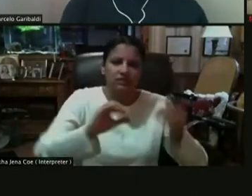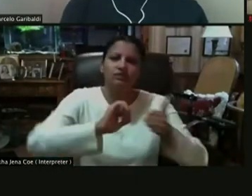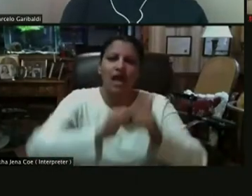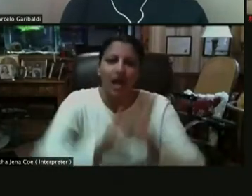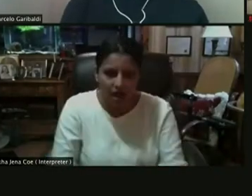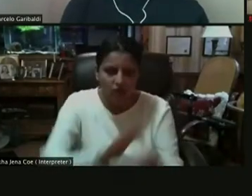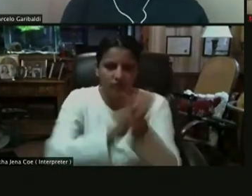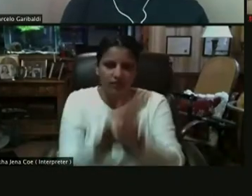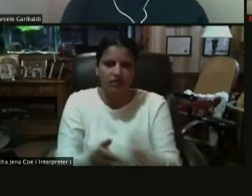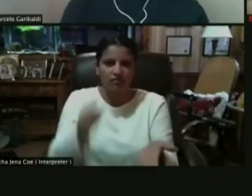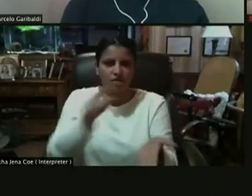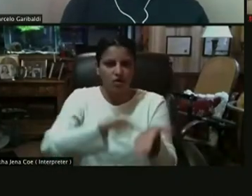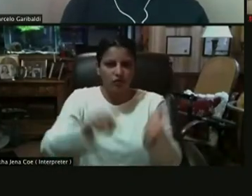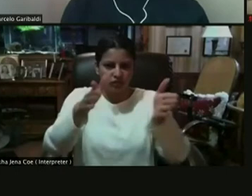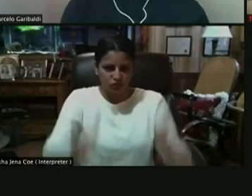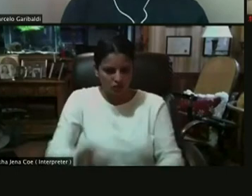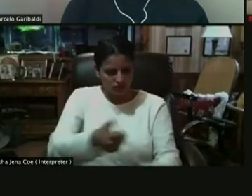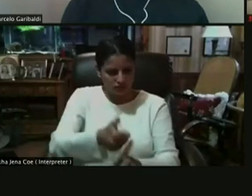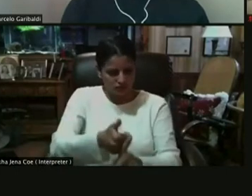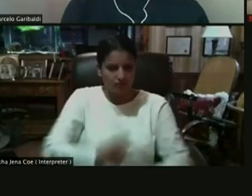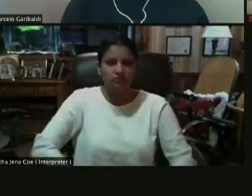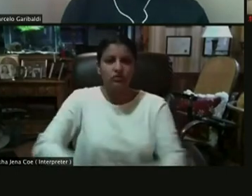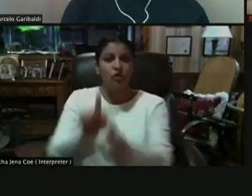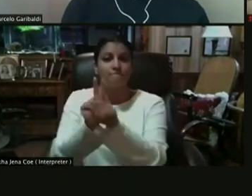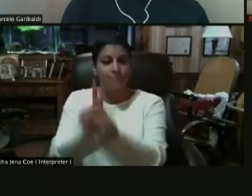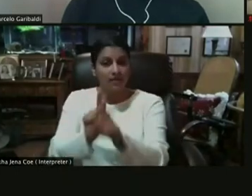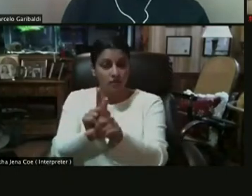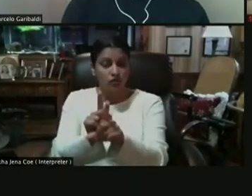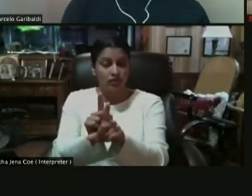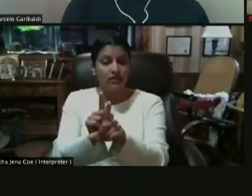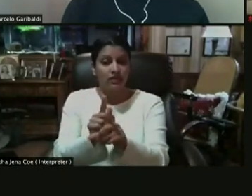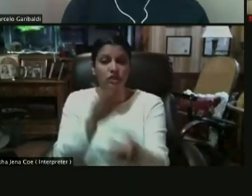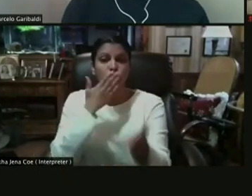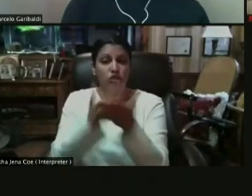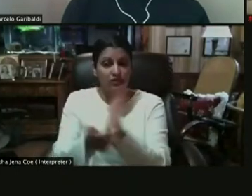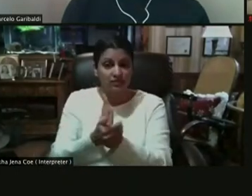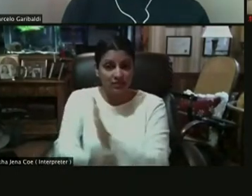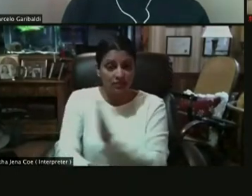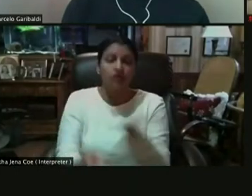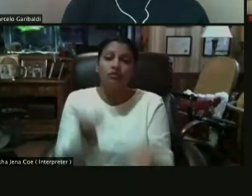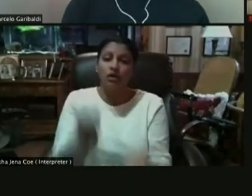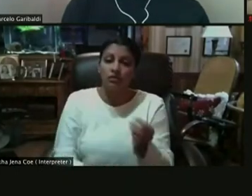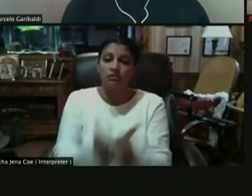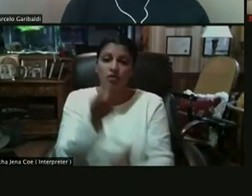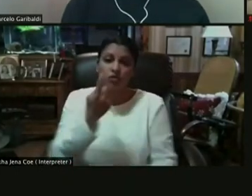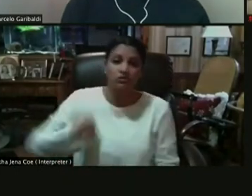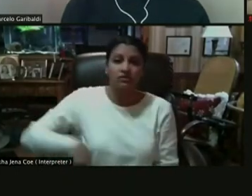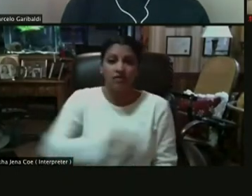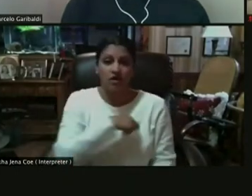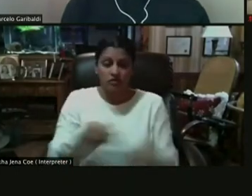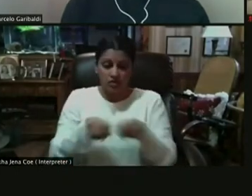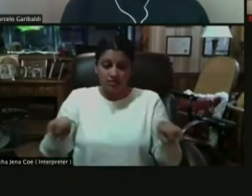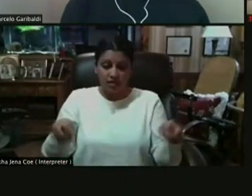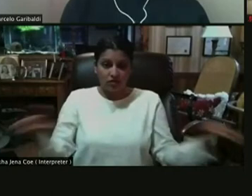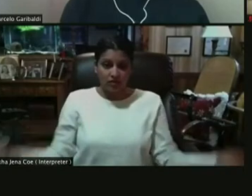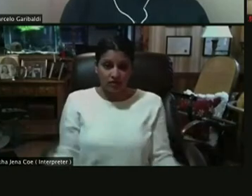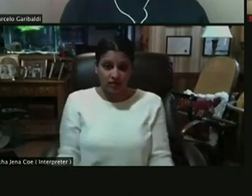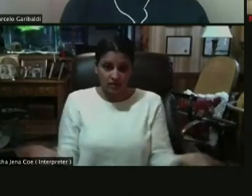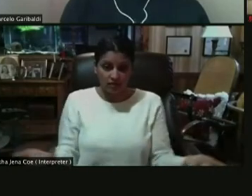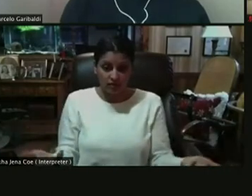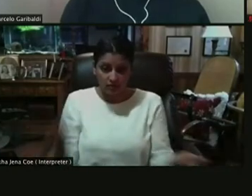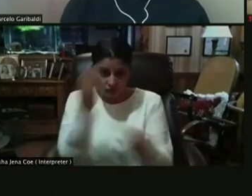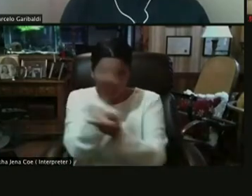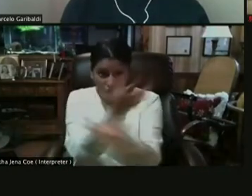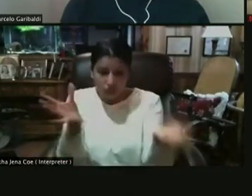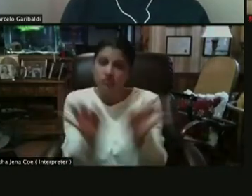researchers. So mentoring is definitely another skill that I think probably most of us on the panel can tell you is really important in our